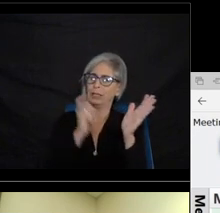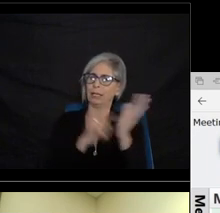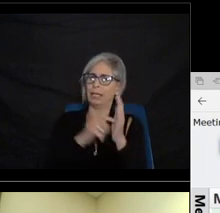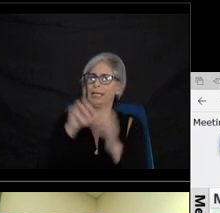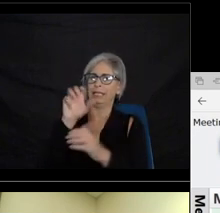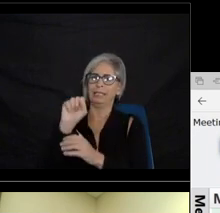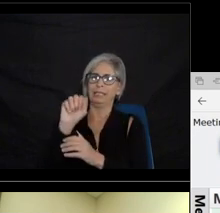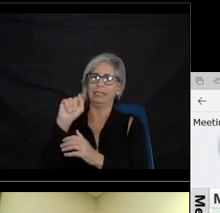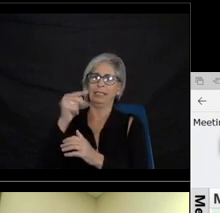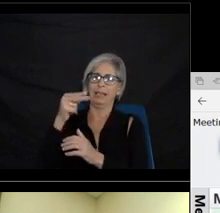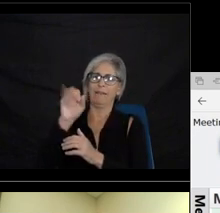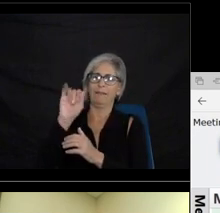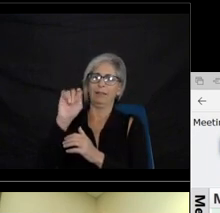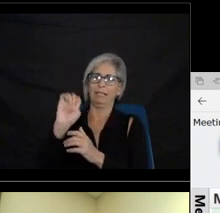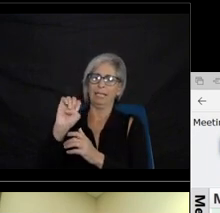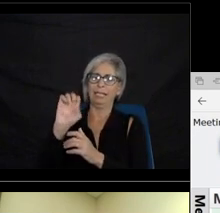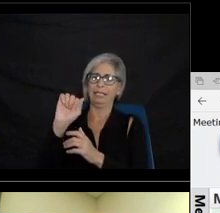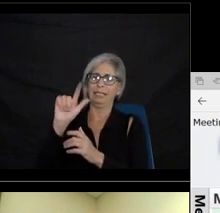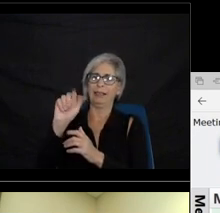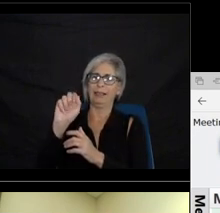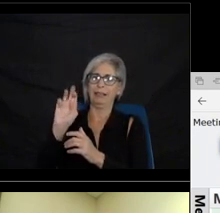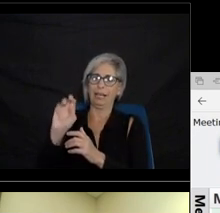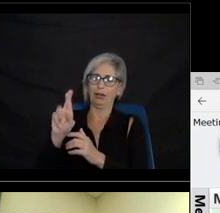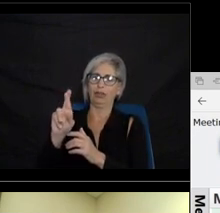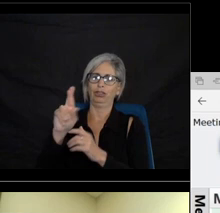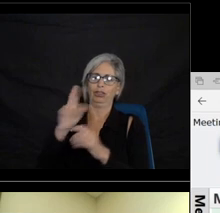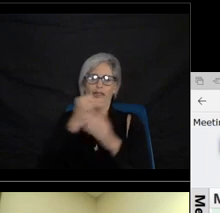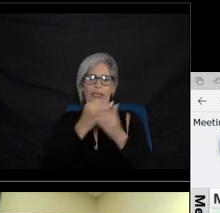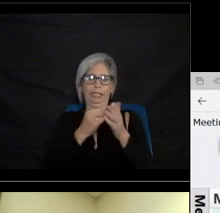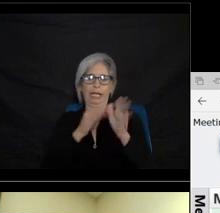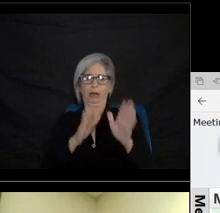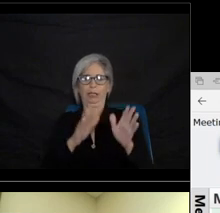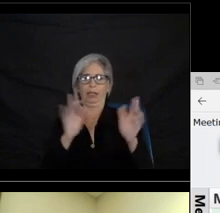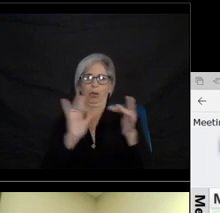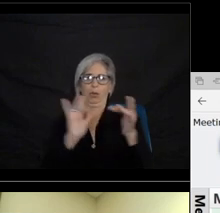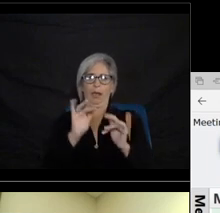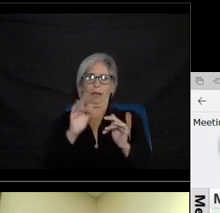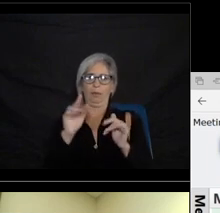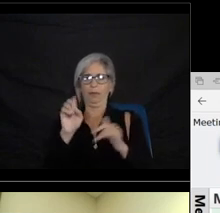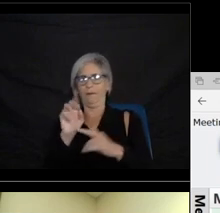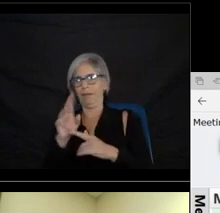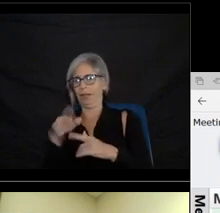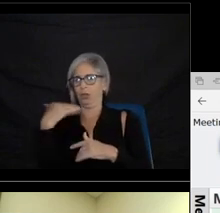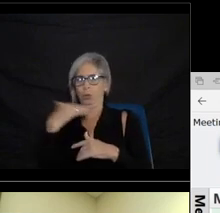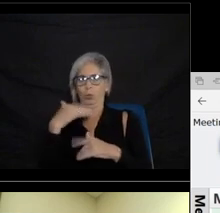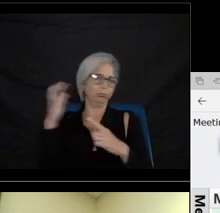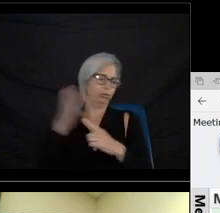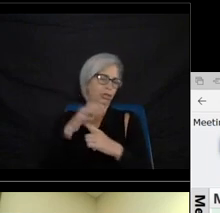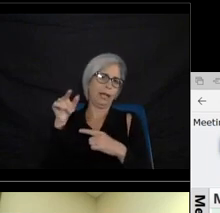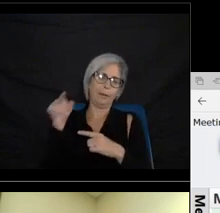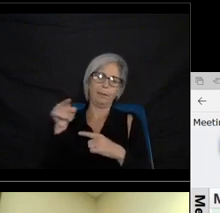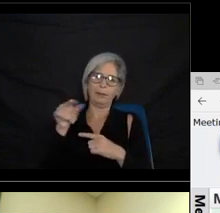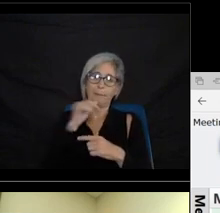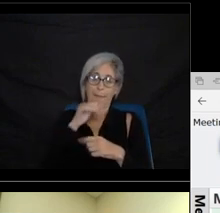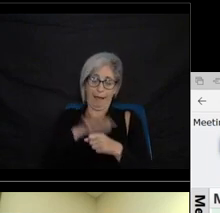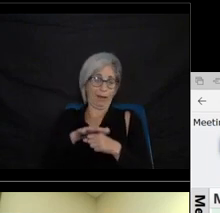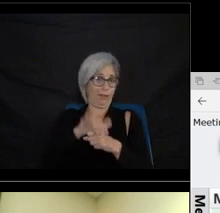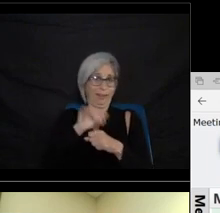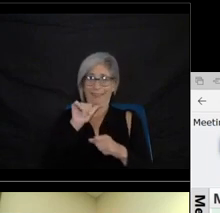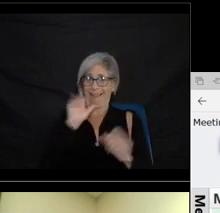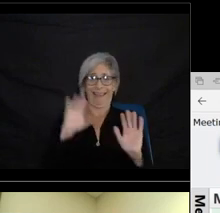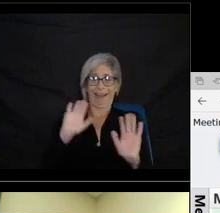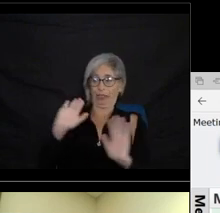She's the artist and the architect behind the web stuff with our vendor, And that's definitely not my area of expertise,